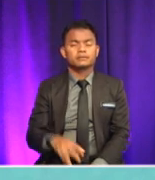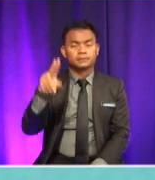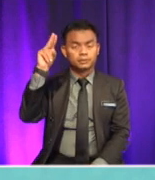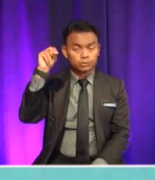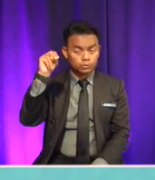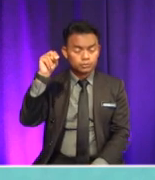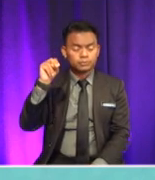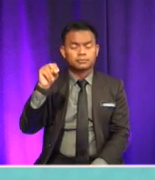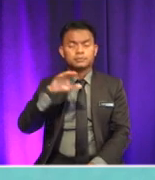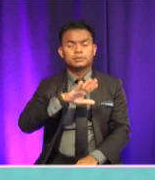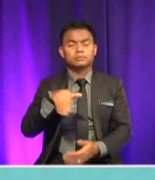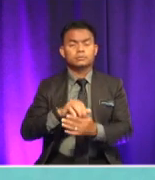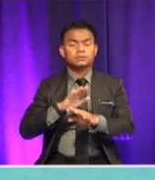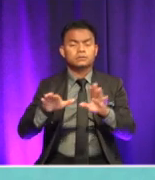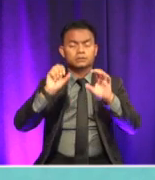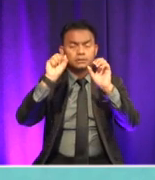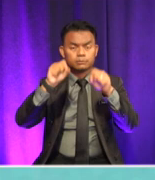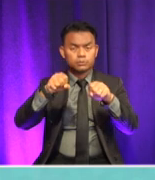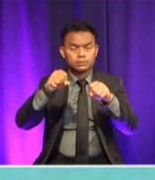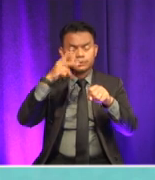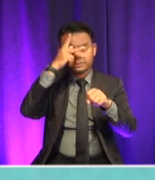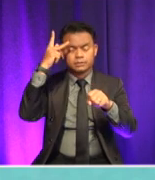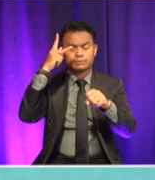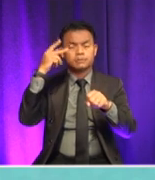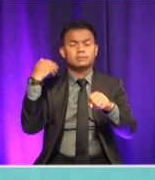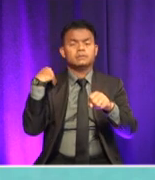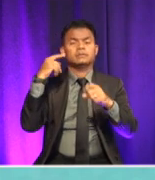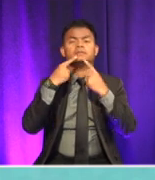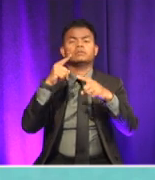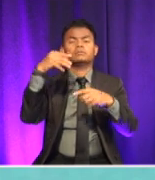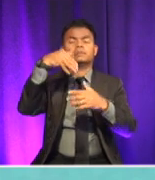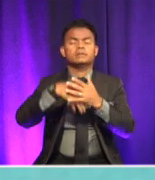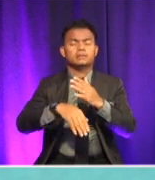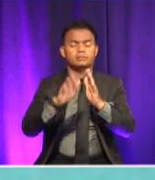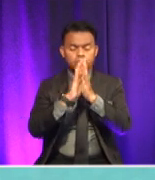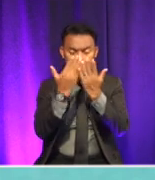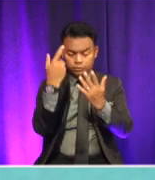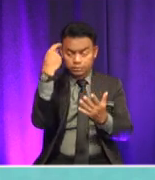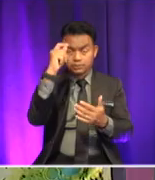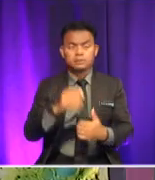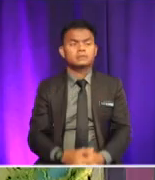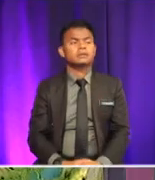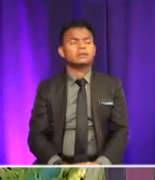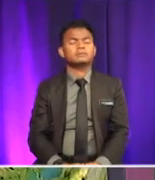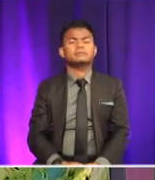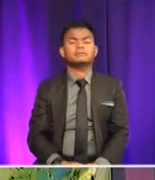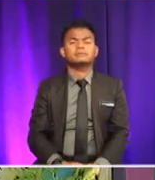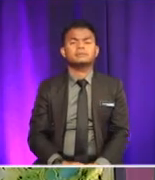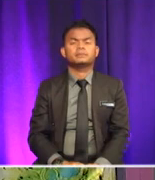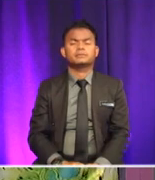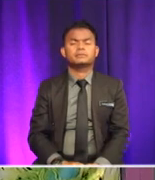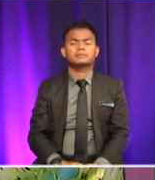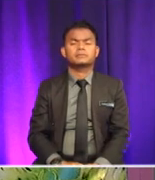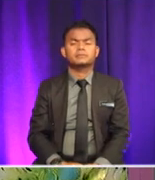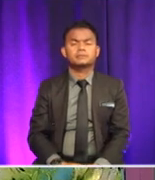part. They need to answer within the passage. Very good. Okay. So when some of the errors I find